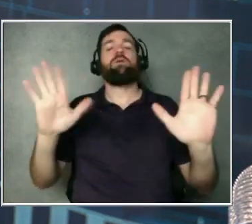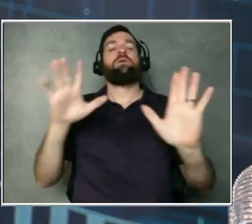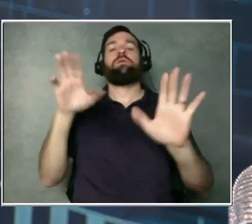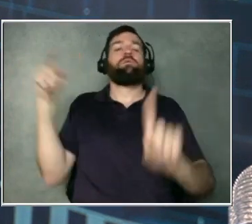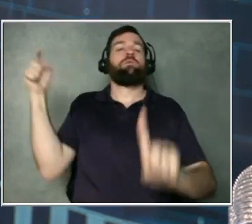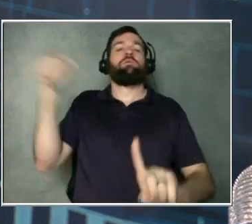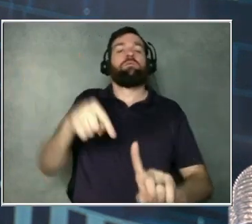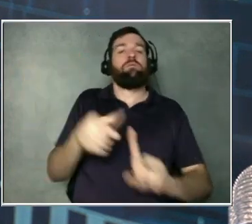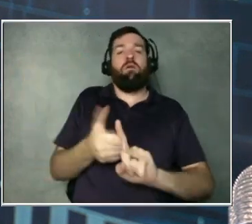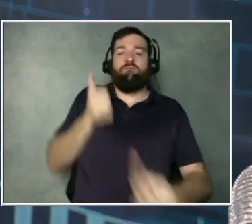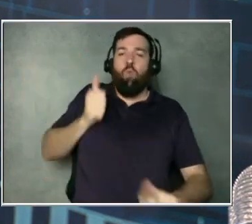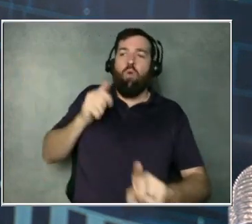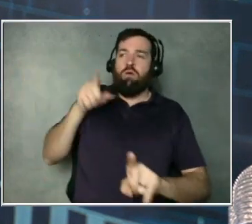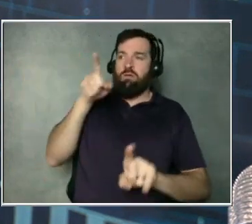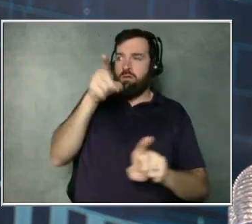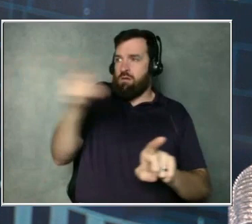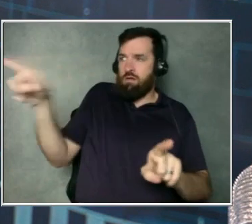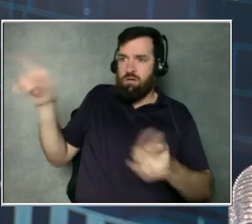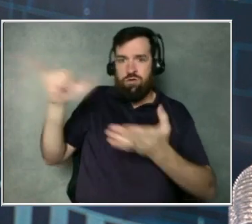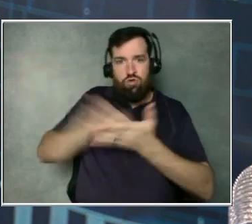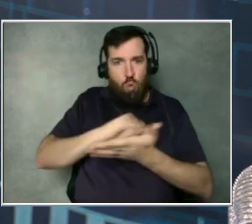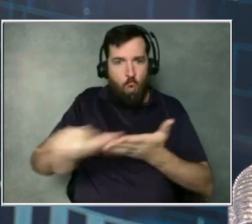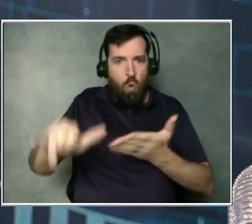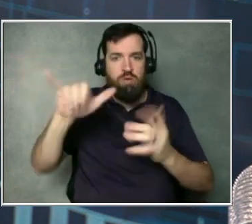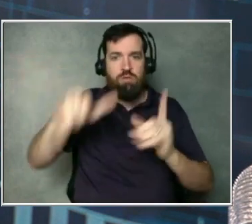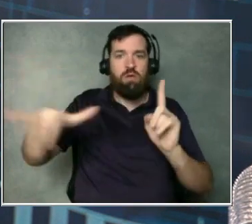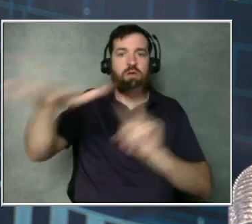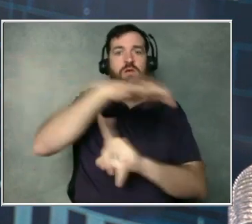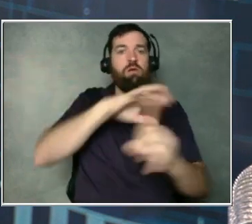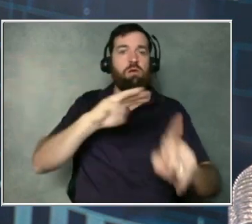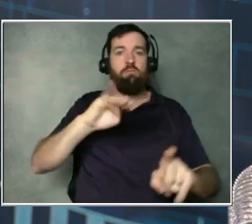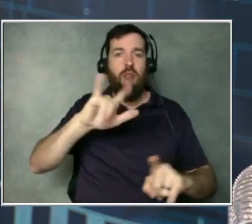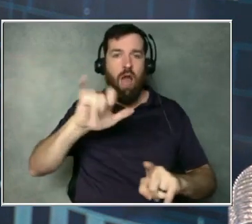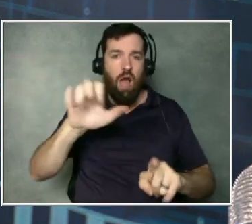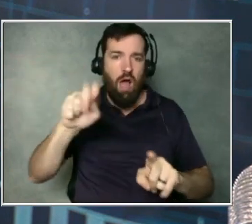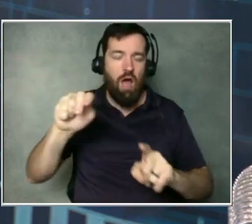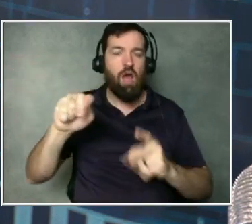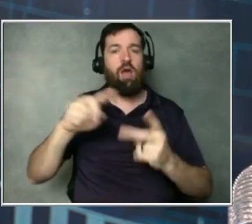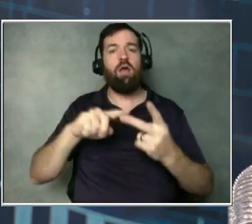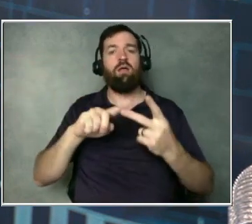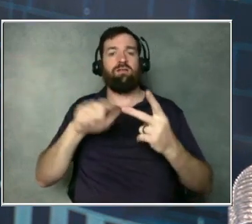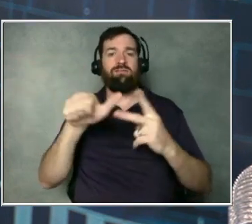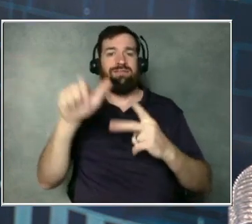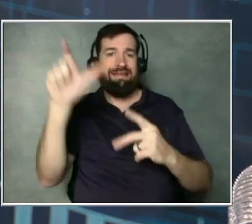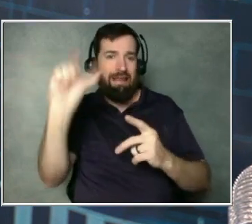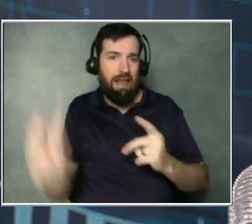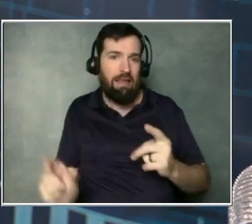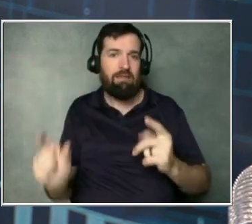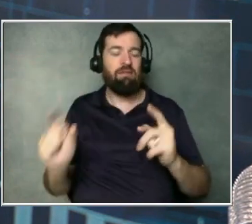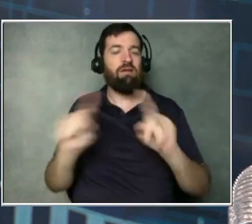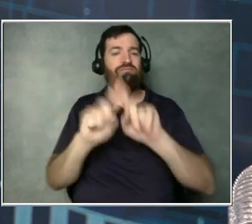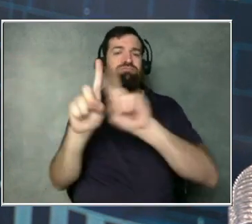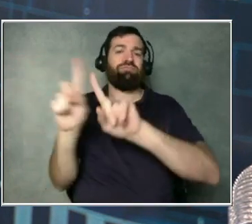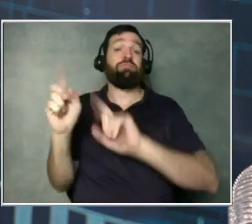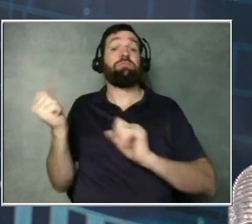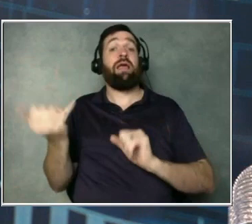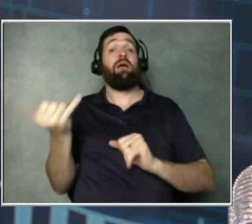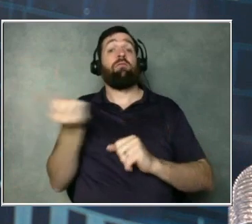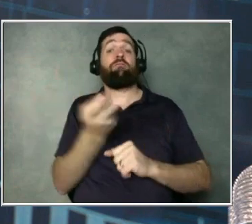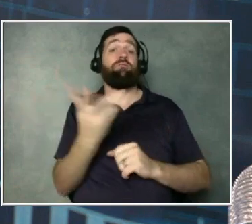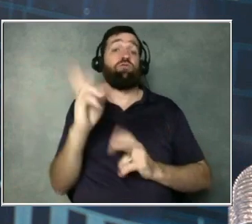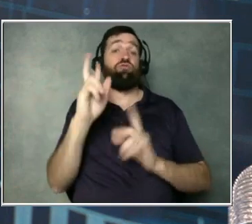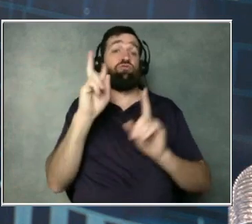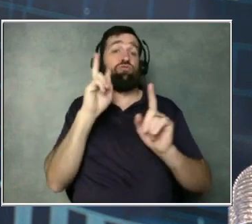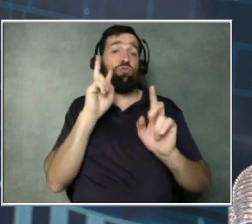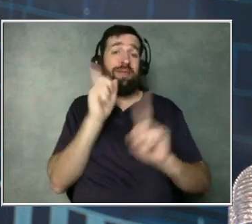scenes we were catching in New York, Milan, and other places in Italy and elsewhere. We're going to take a couple of minutes now to reflect on how this